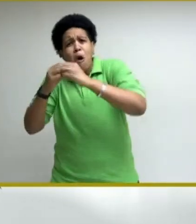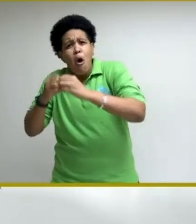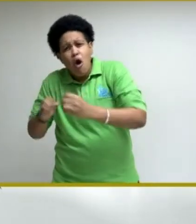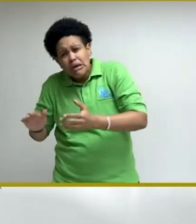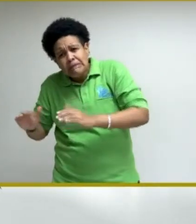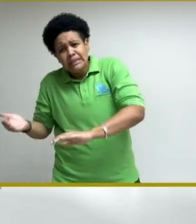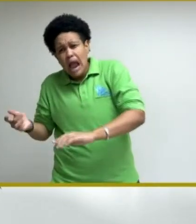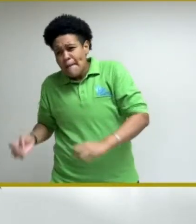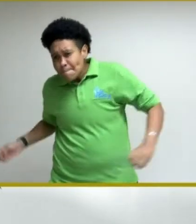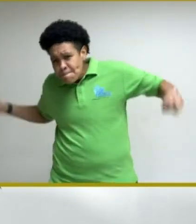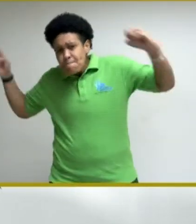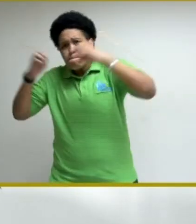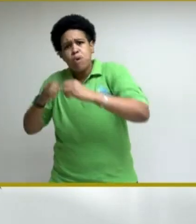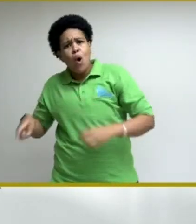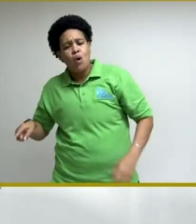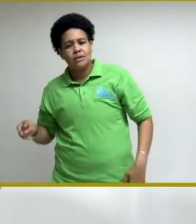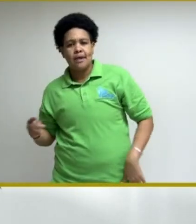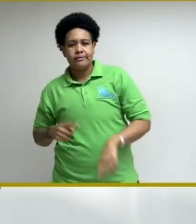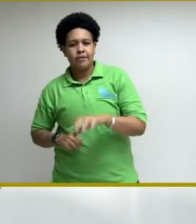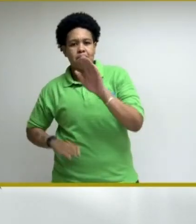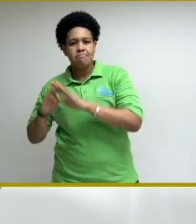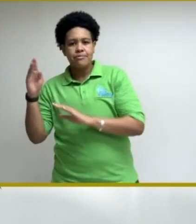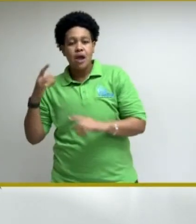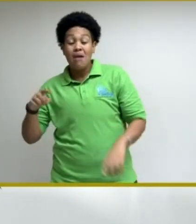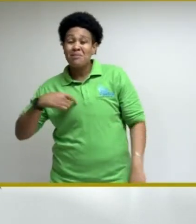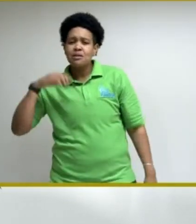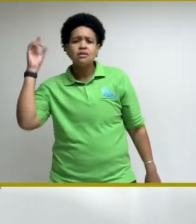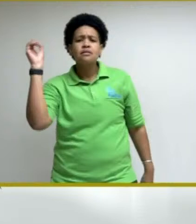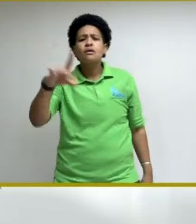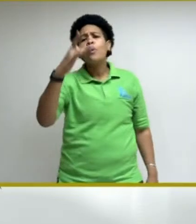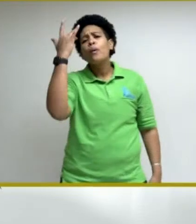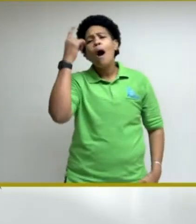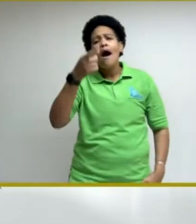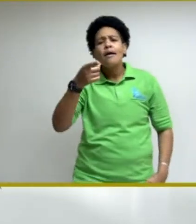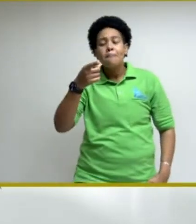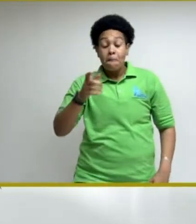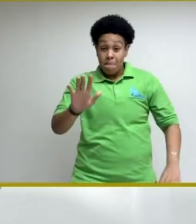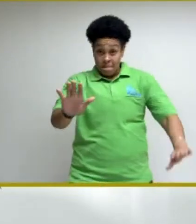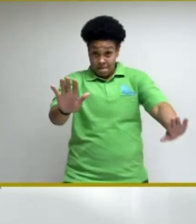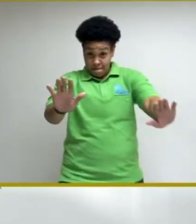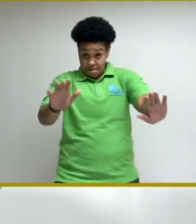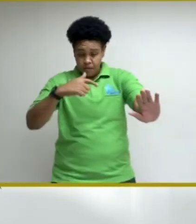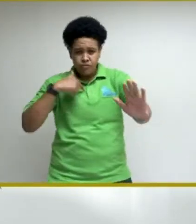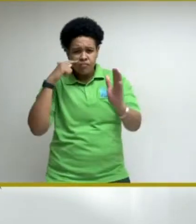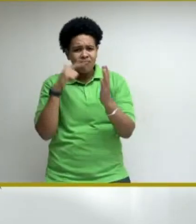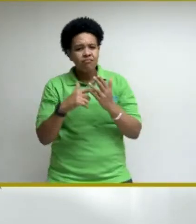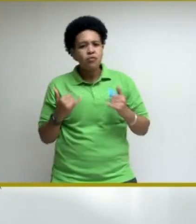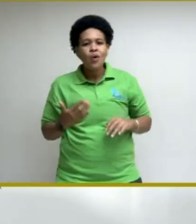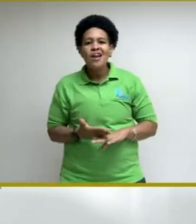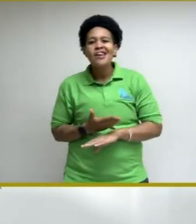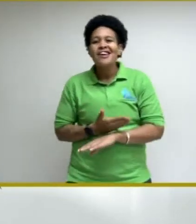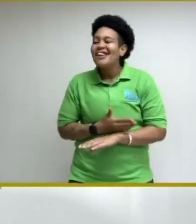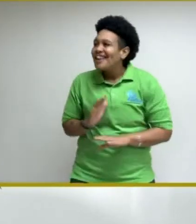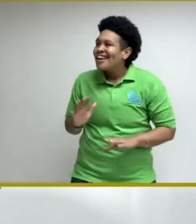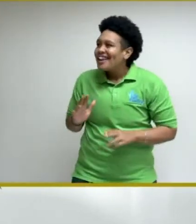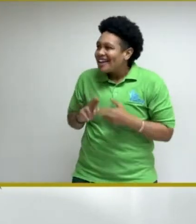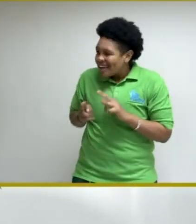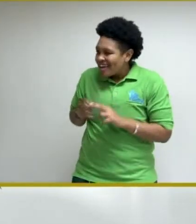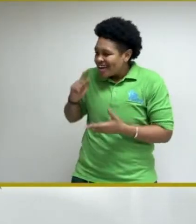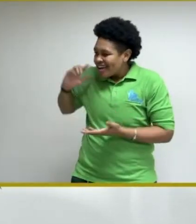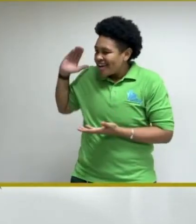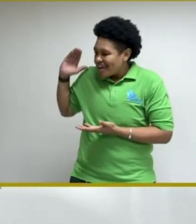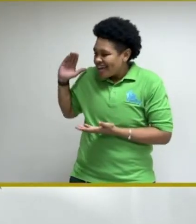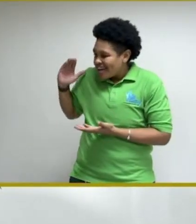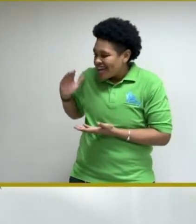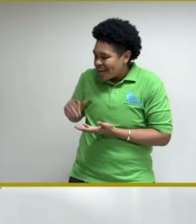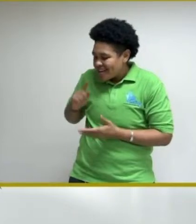say to the populace, we recognize the progress we're making as a consequence of the sacrifices that